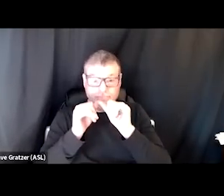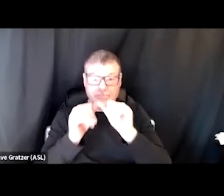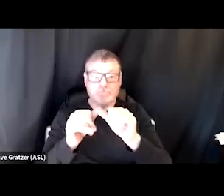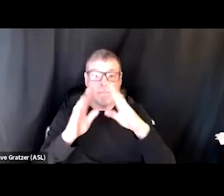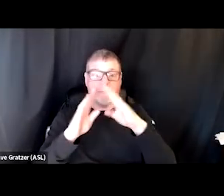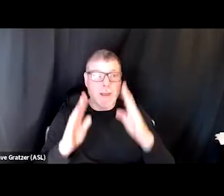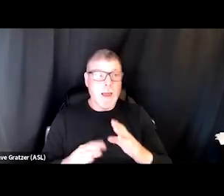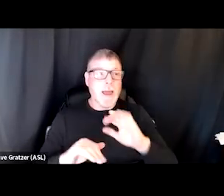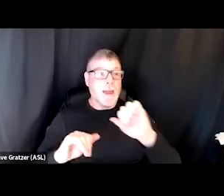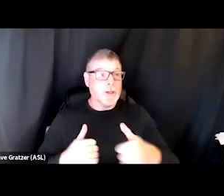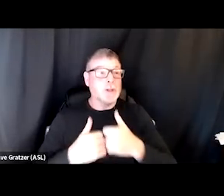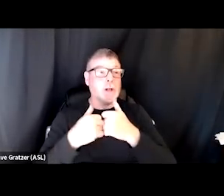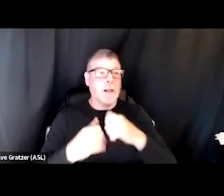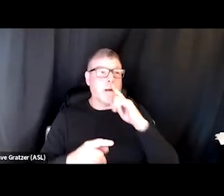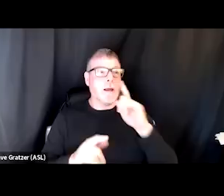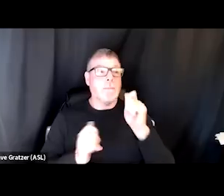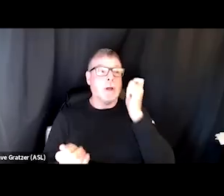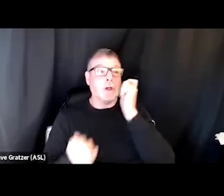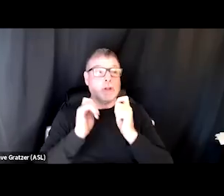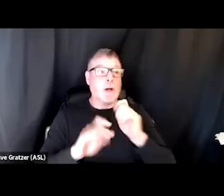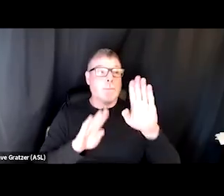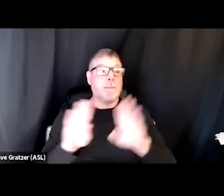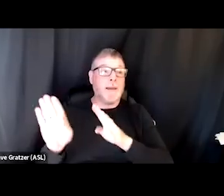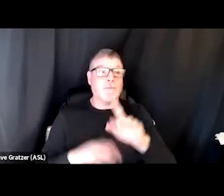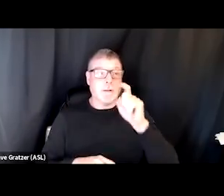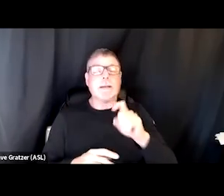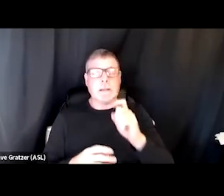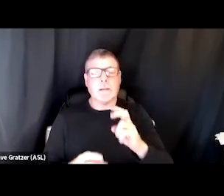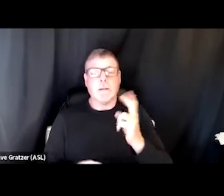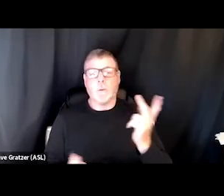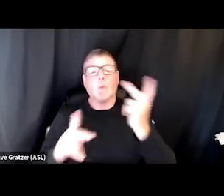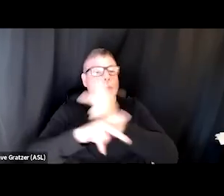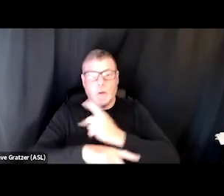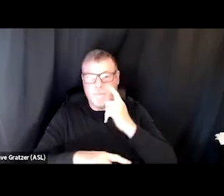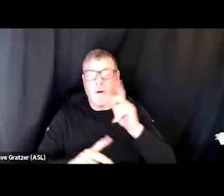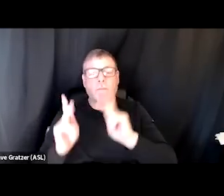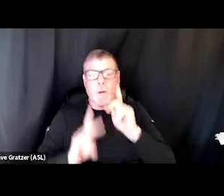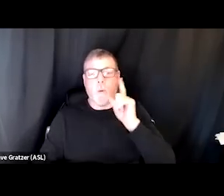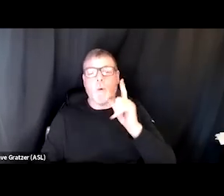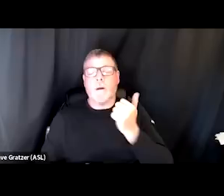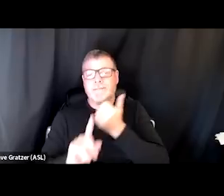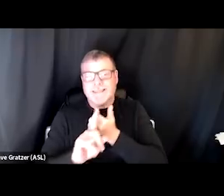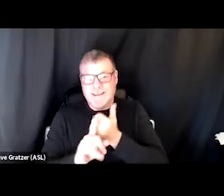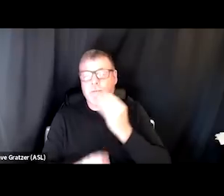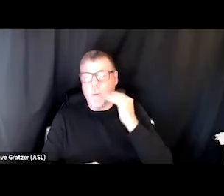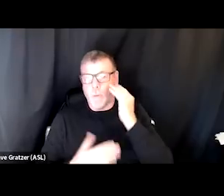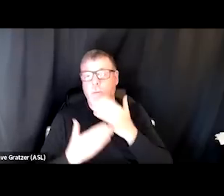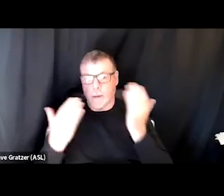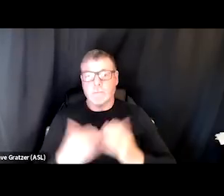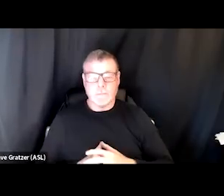basic needs make addressing behavioral health needs that much more difficult for people experiencing homelessness.